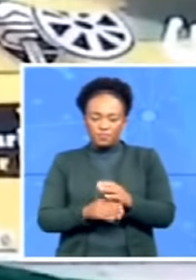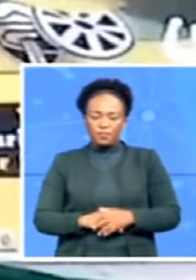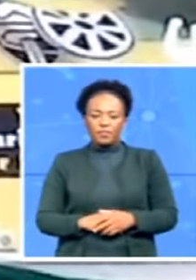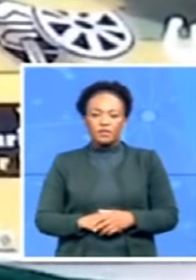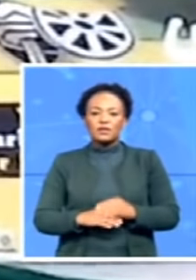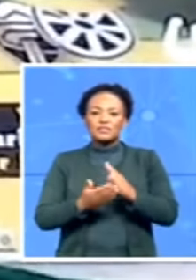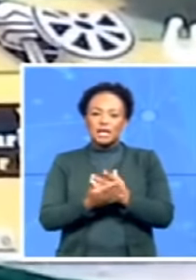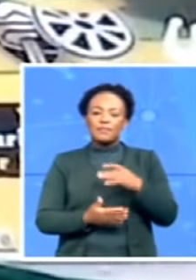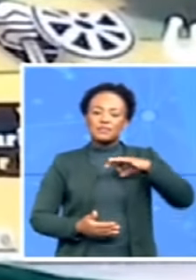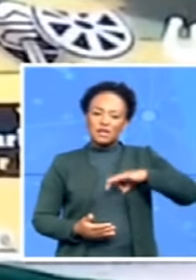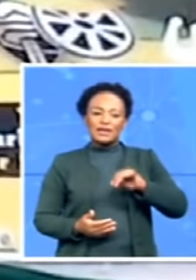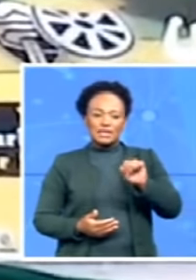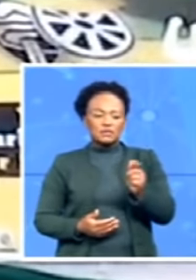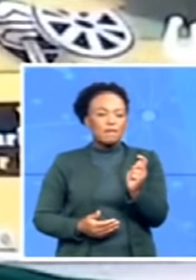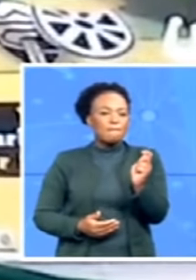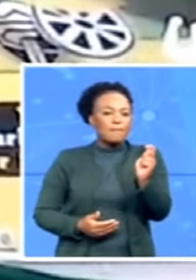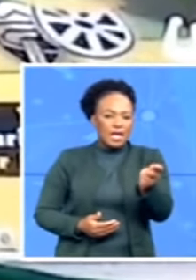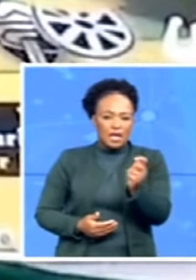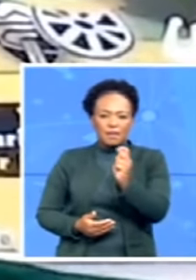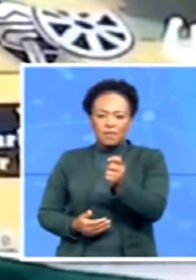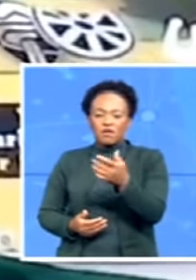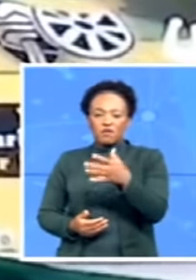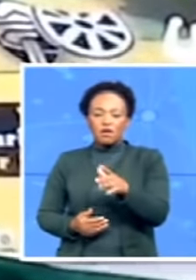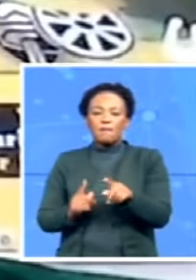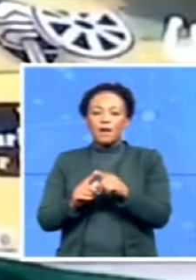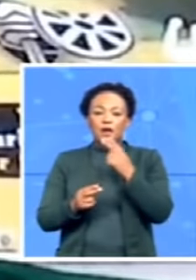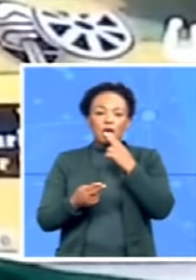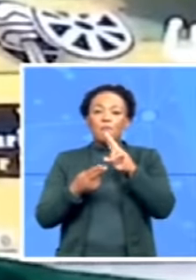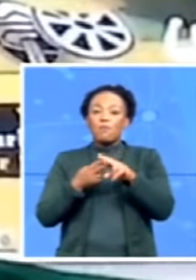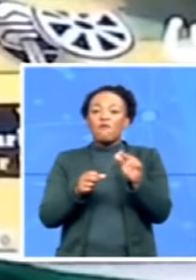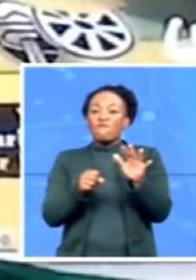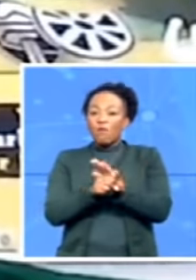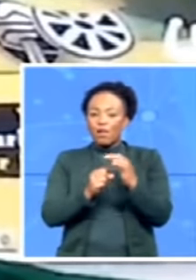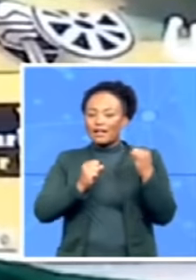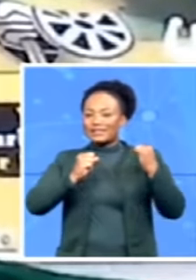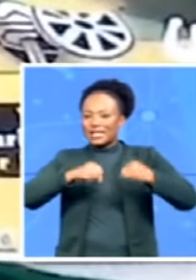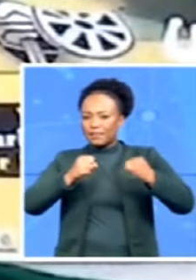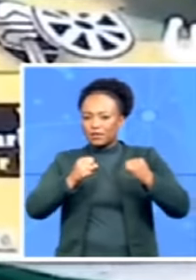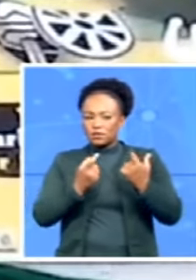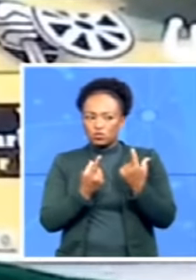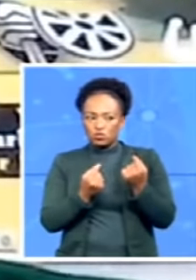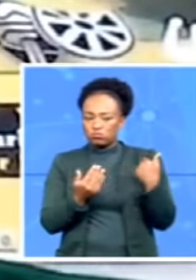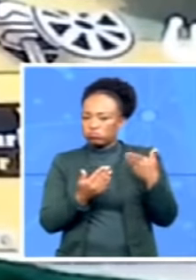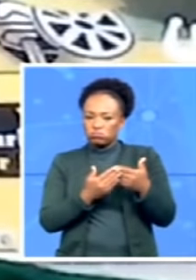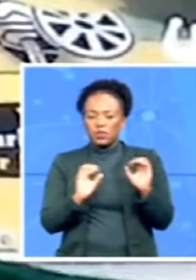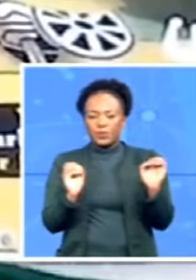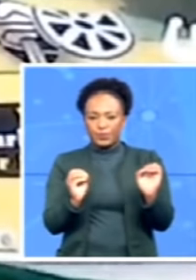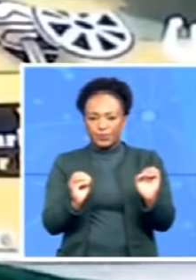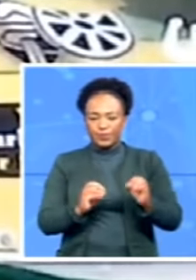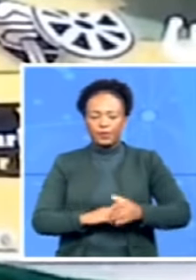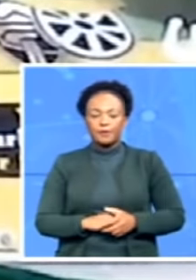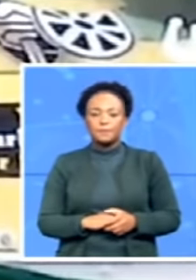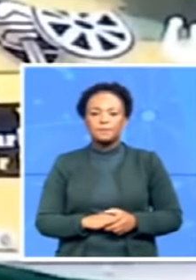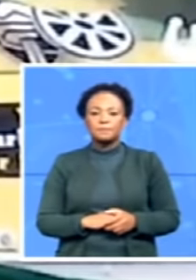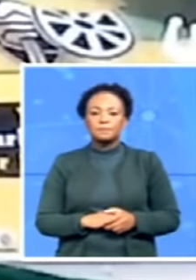of a full settlement has not been honored. In fact, all indications are that